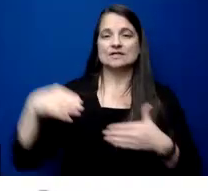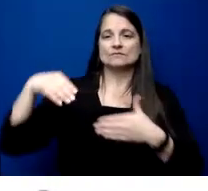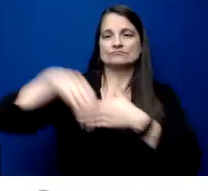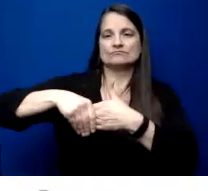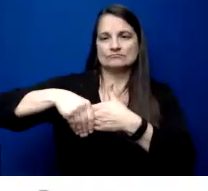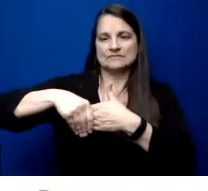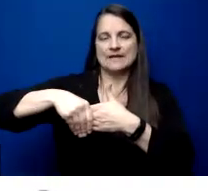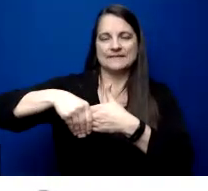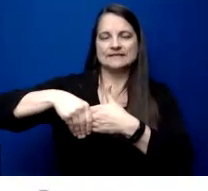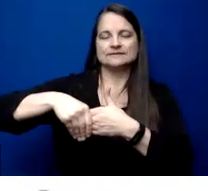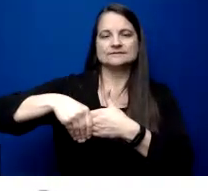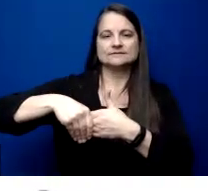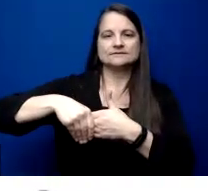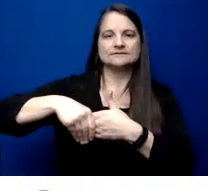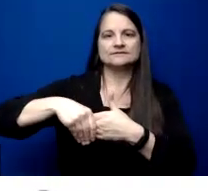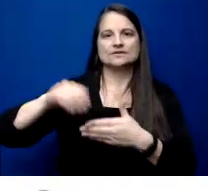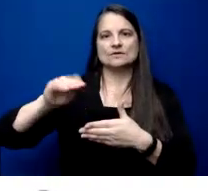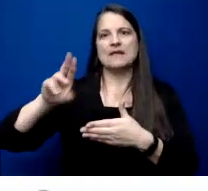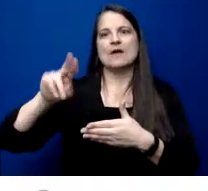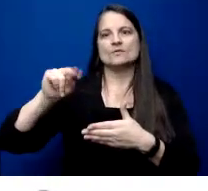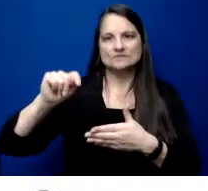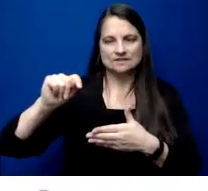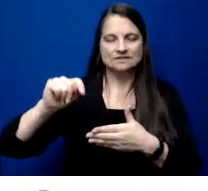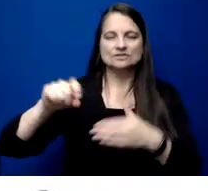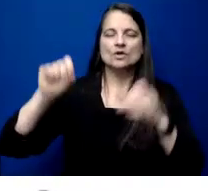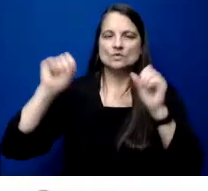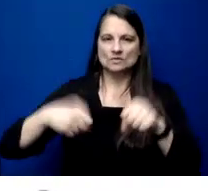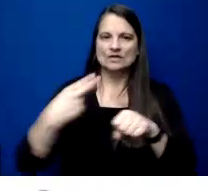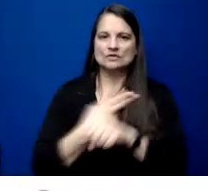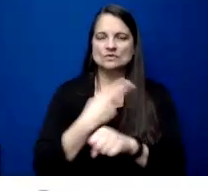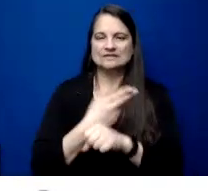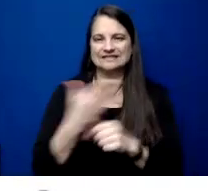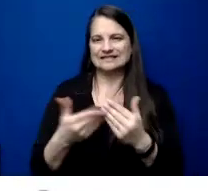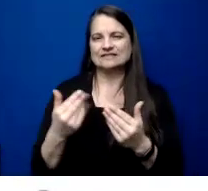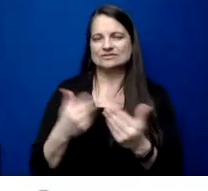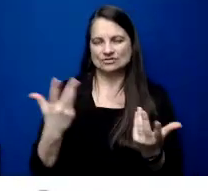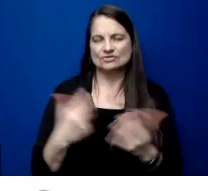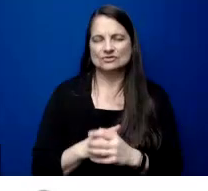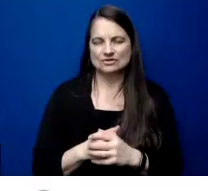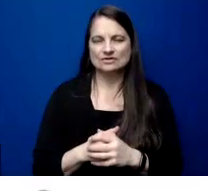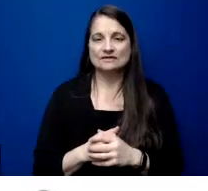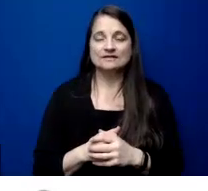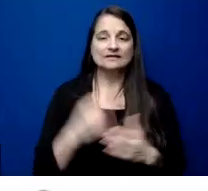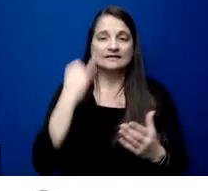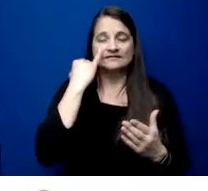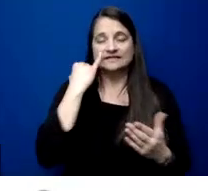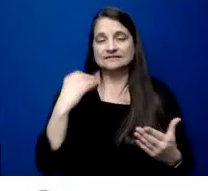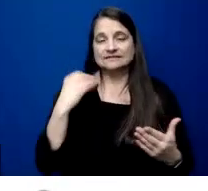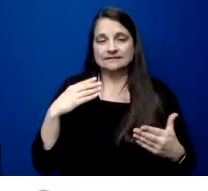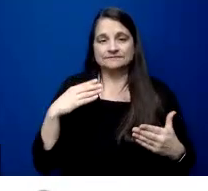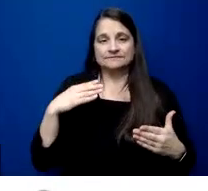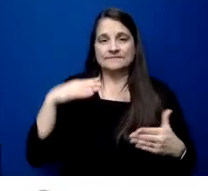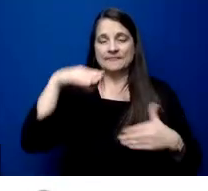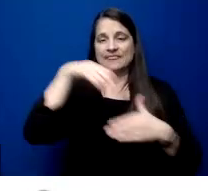it up to a mount so that it can be better accessed, whether that's then attached to a